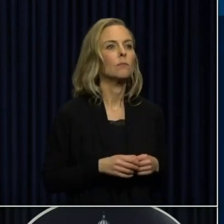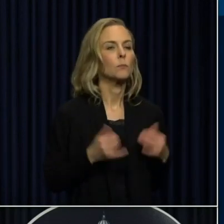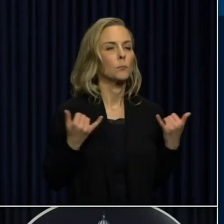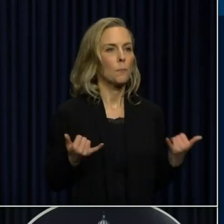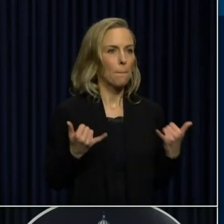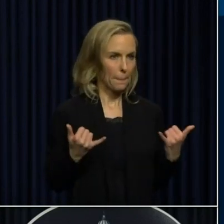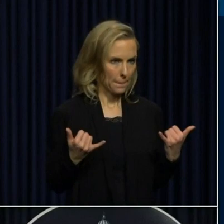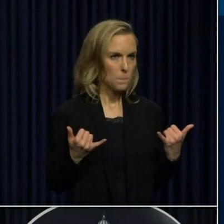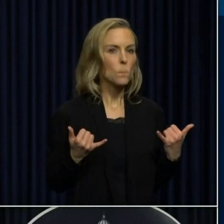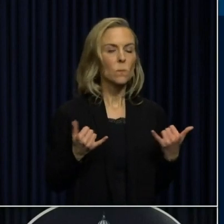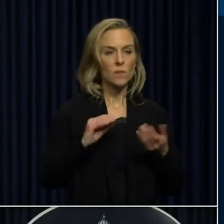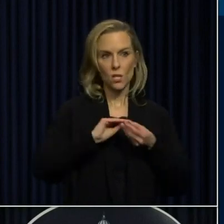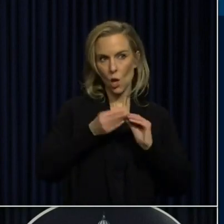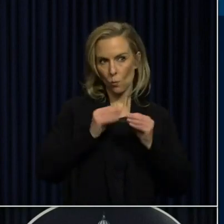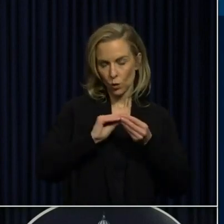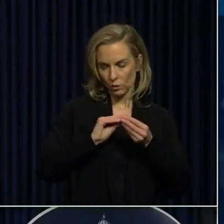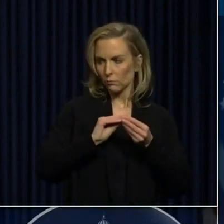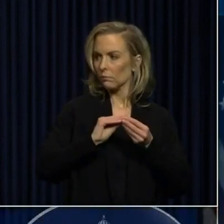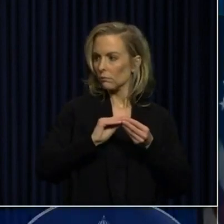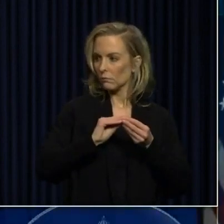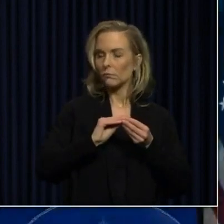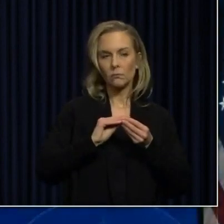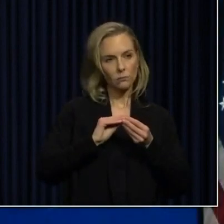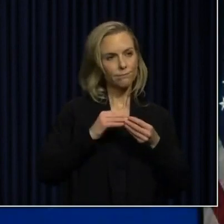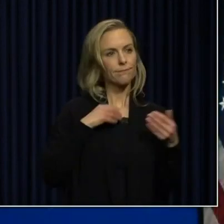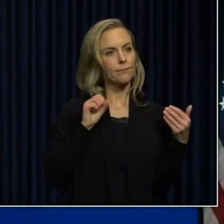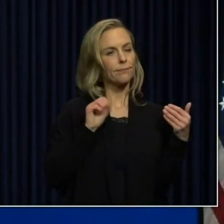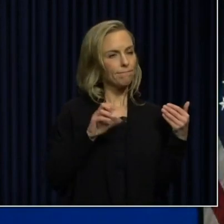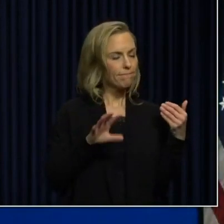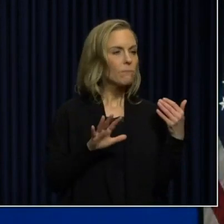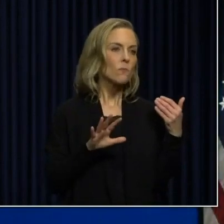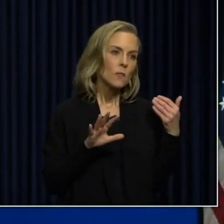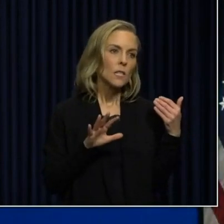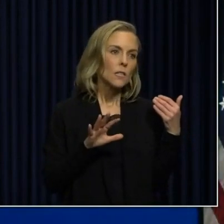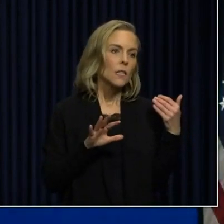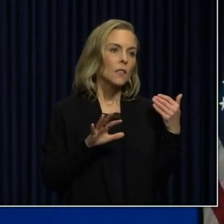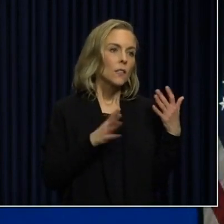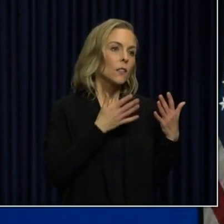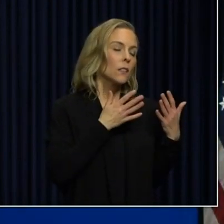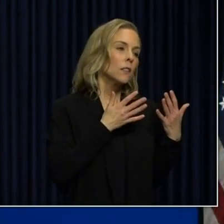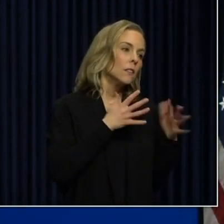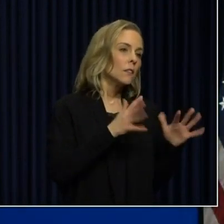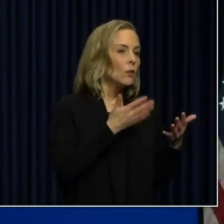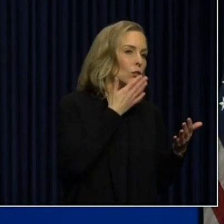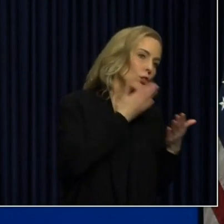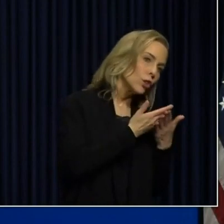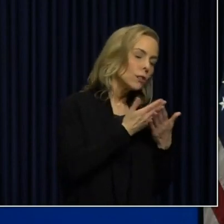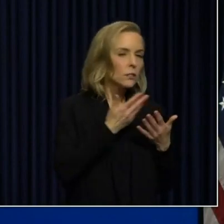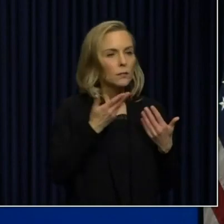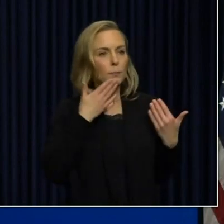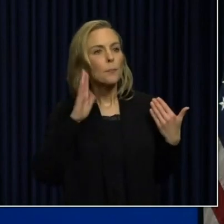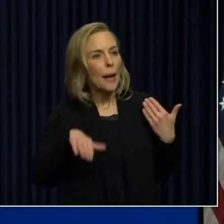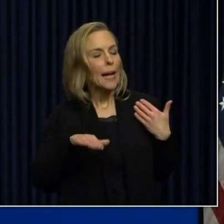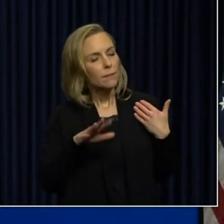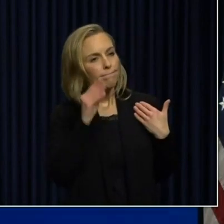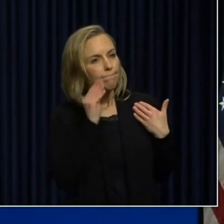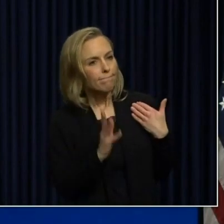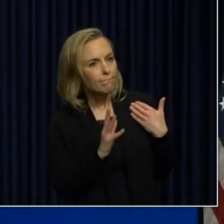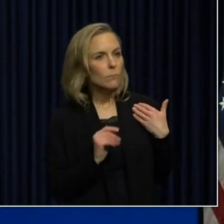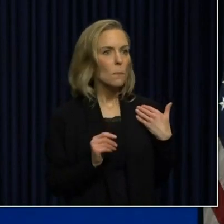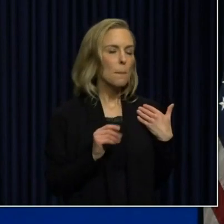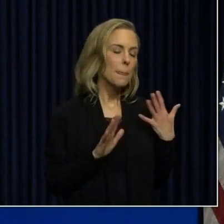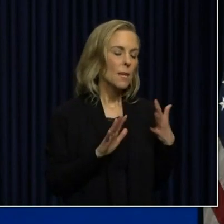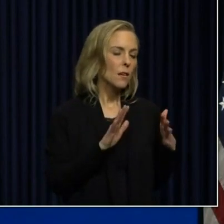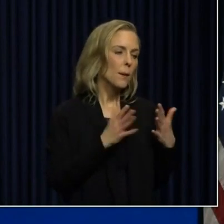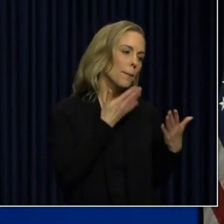right, today's numbers have some good and some bad, or some bad